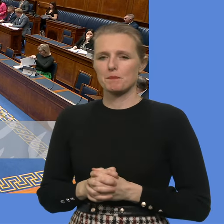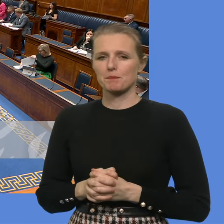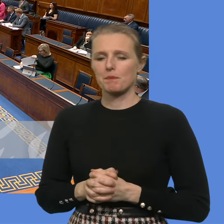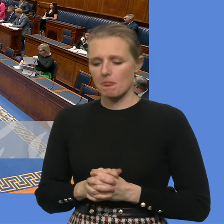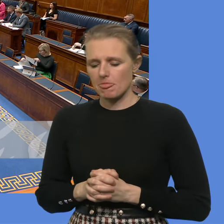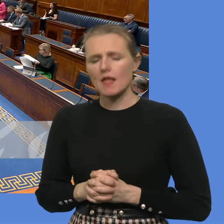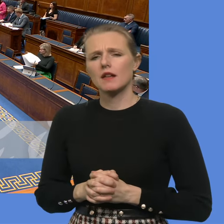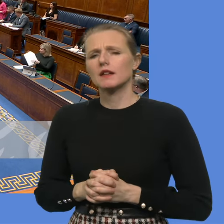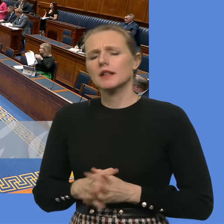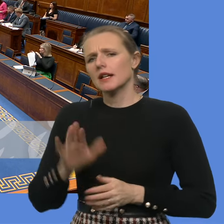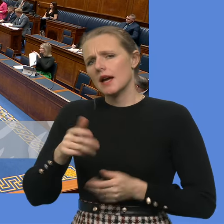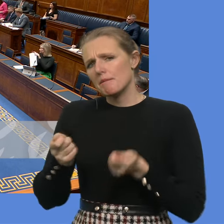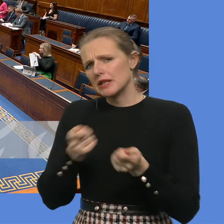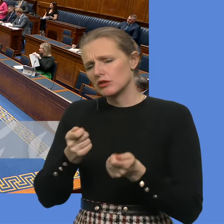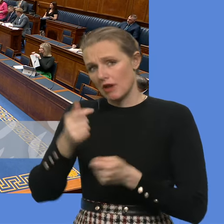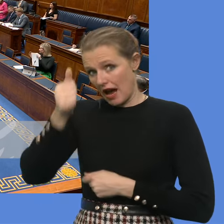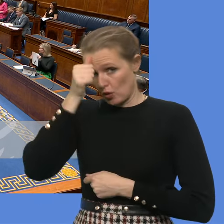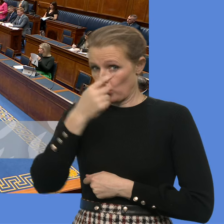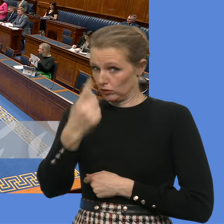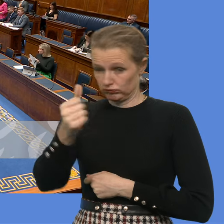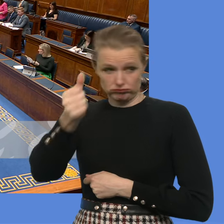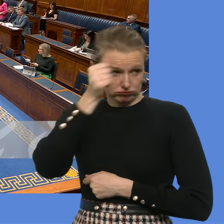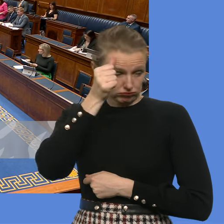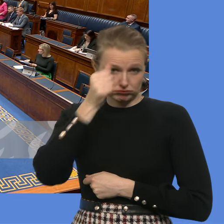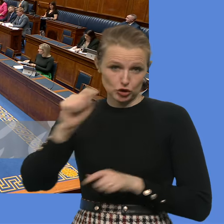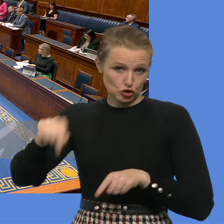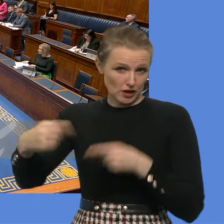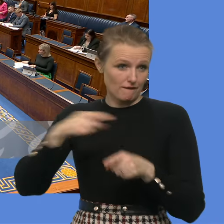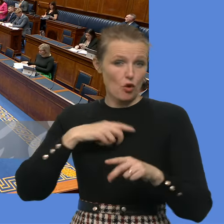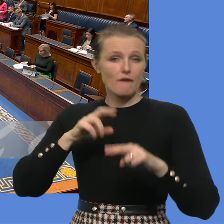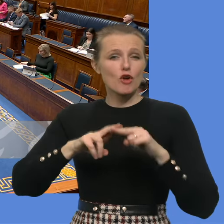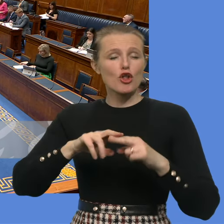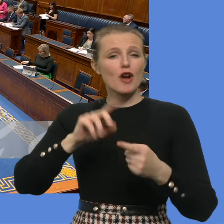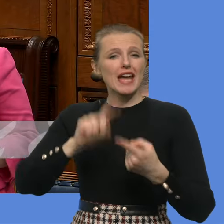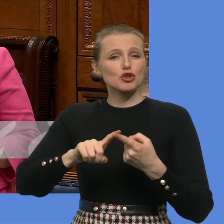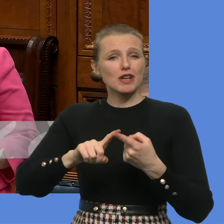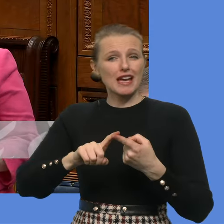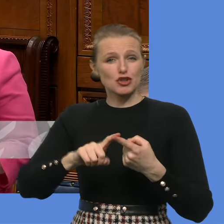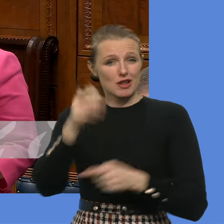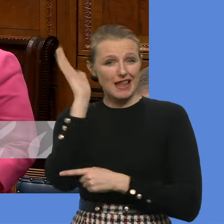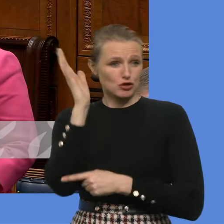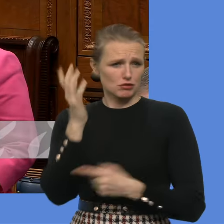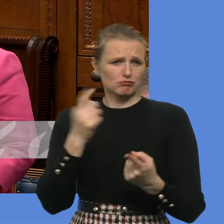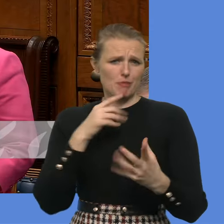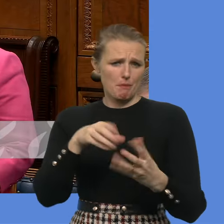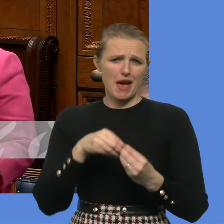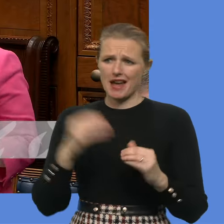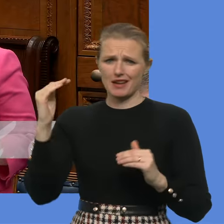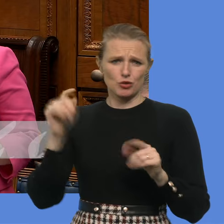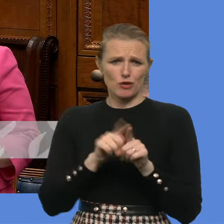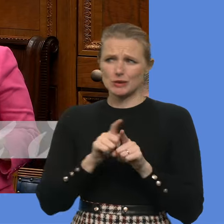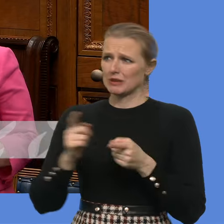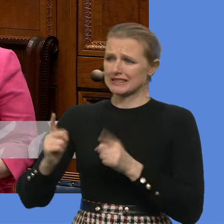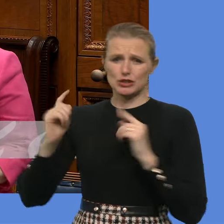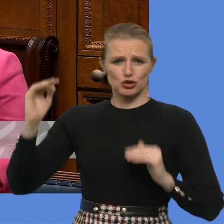Minister, I know you will be keenly aware of the challenges facing further education lecturers and their ask for pay parity with teaching staff. Do you